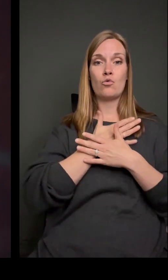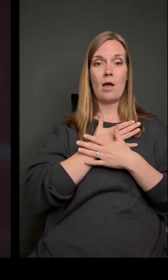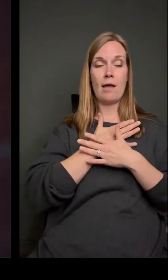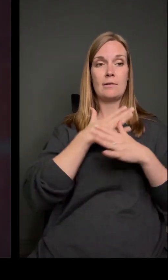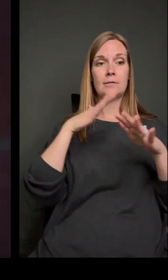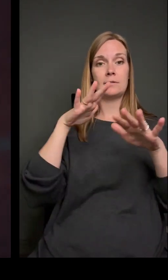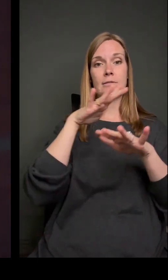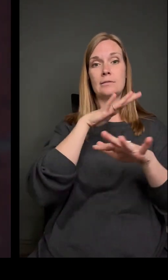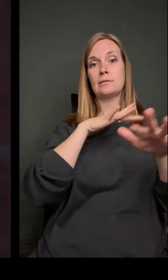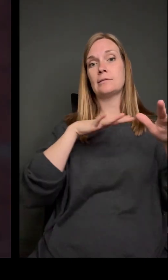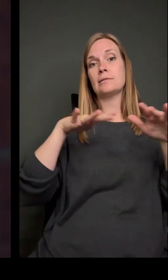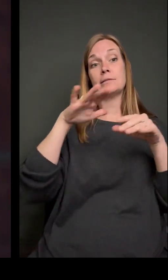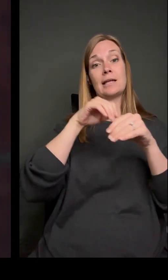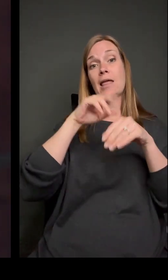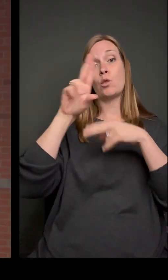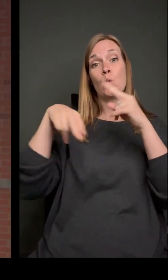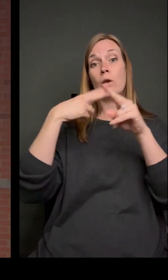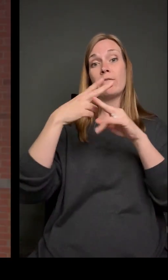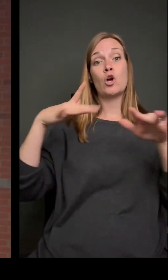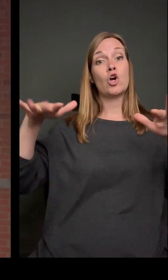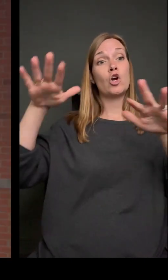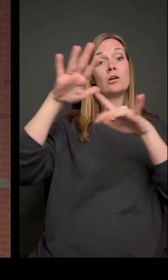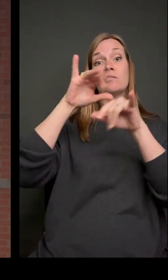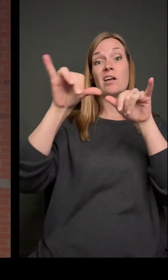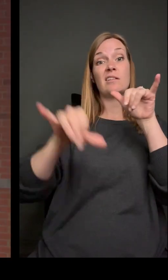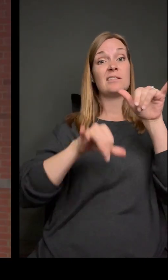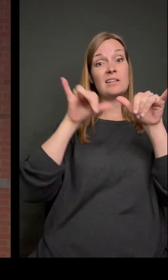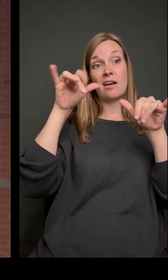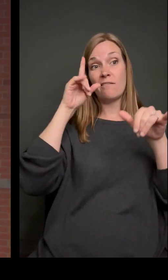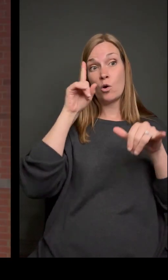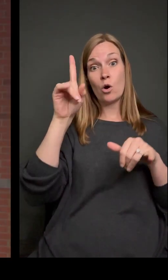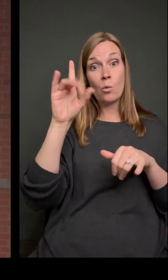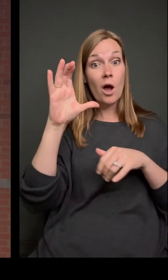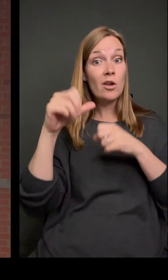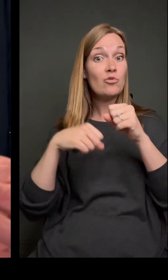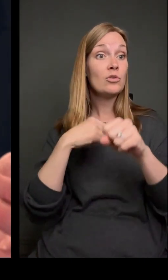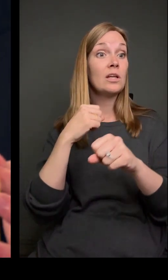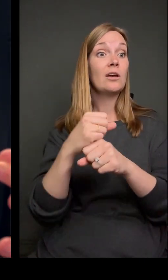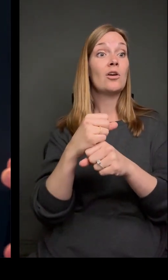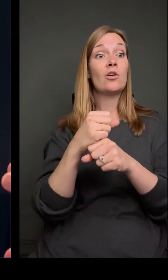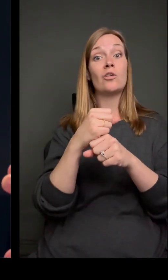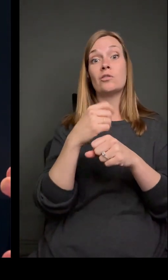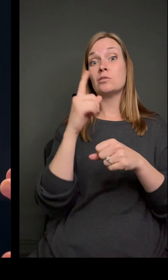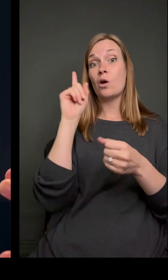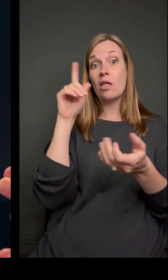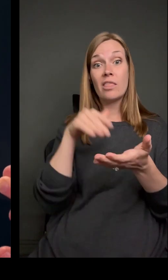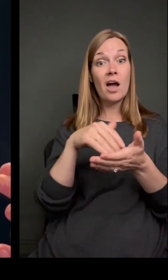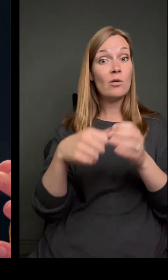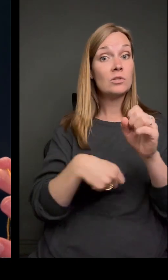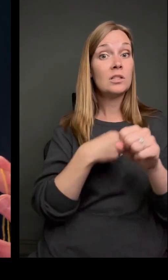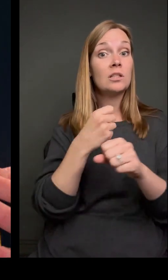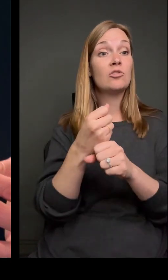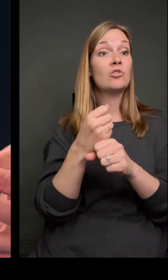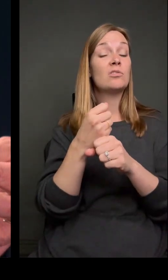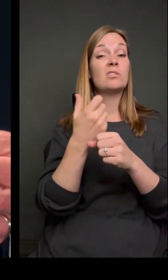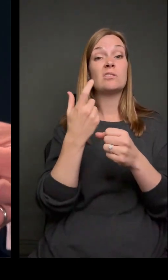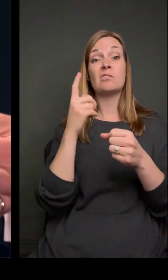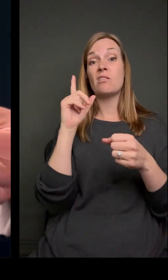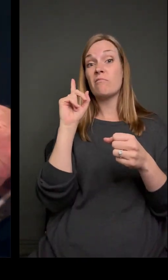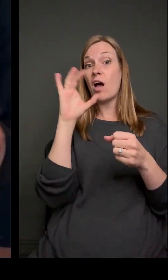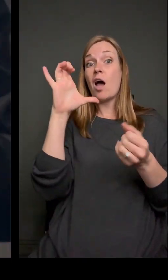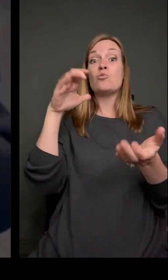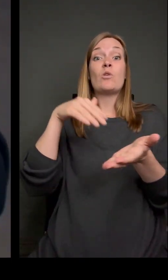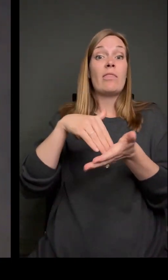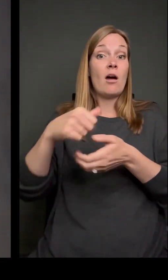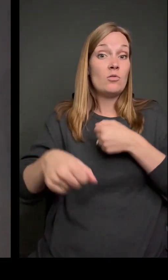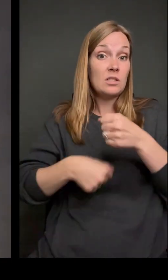at the frontiers of the universe, where they remain, perhaps for 100 years, perhaps for 1,000 years, perhaps even